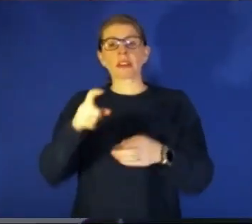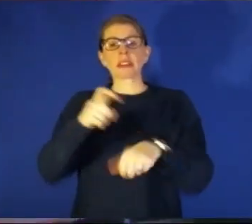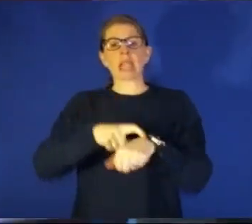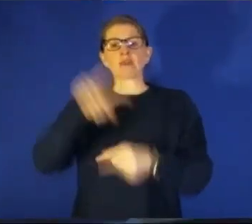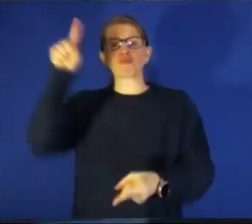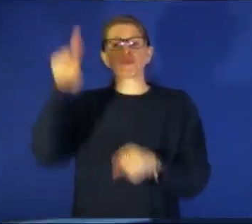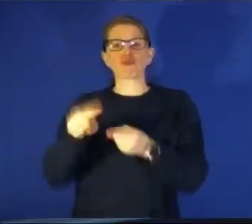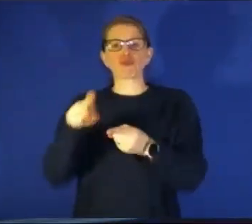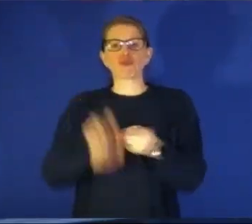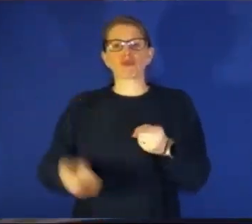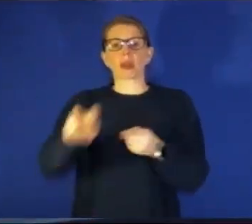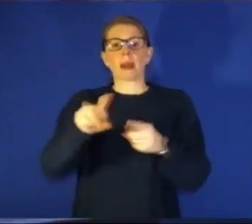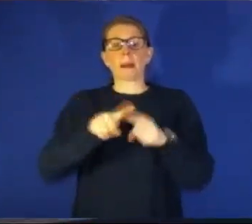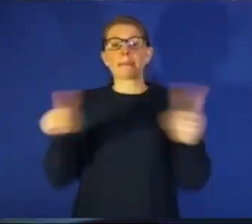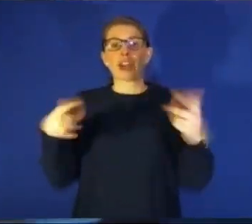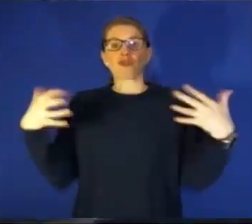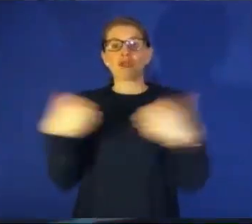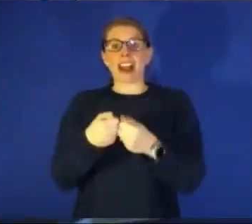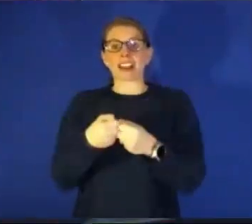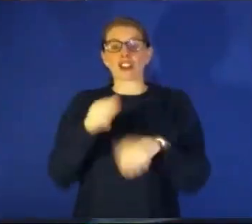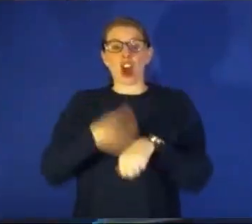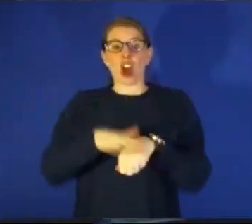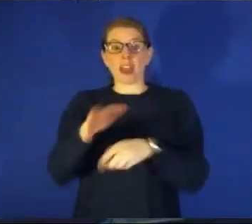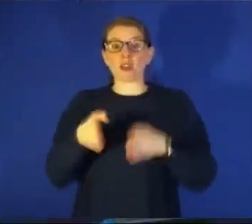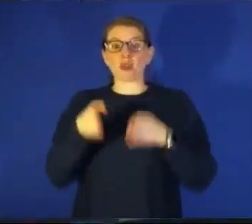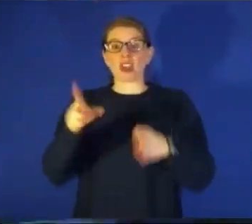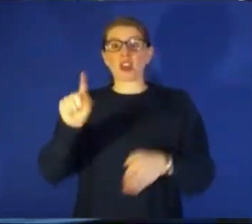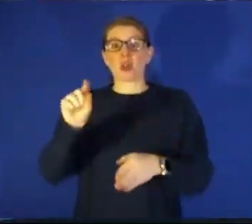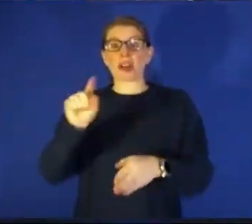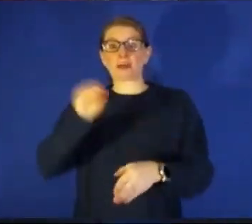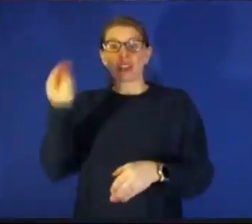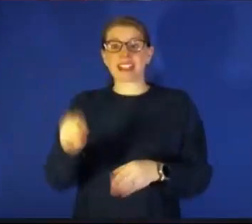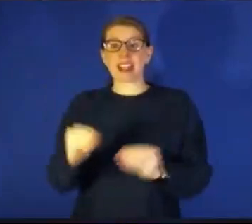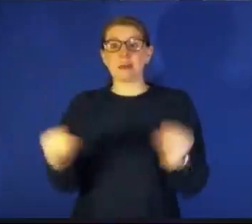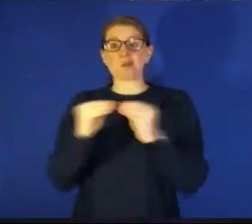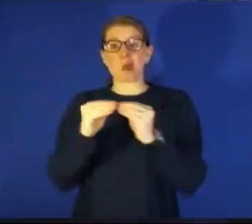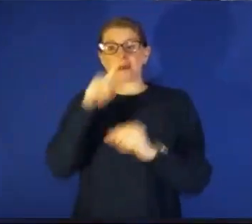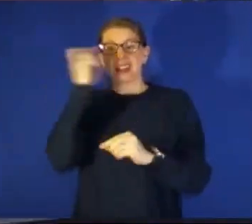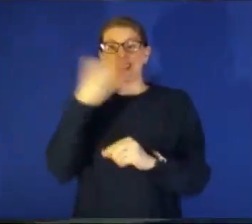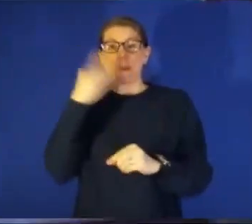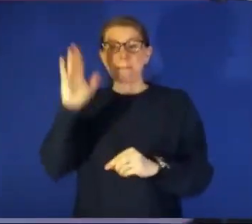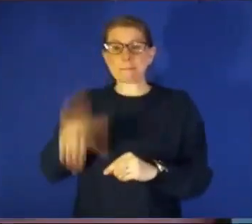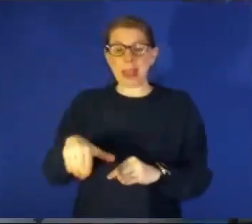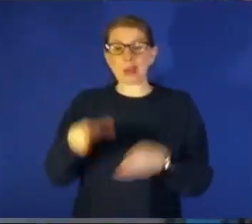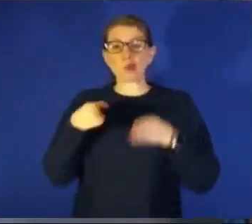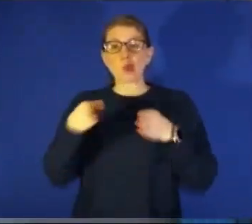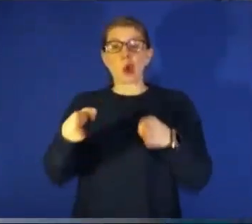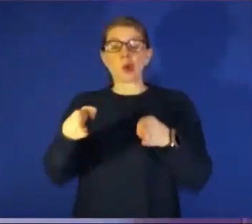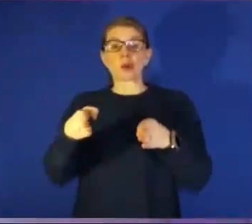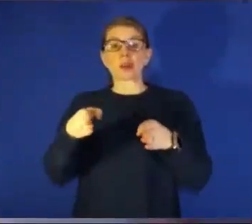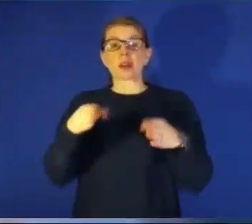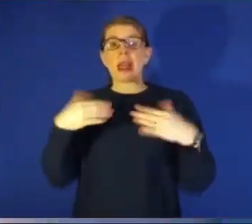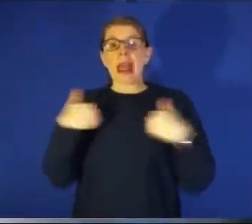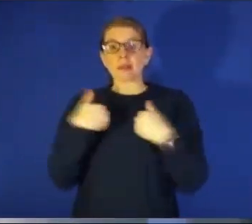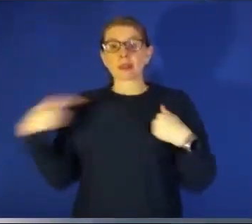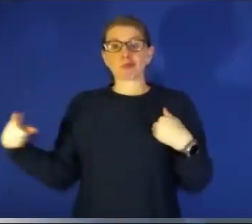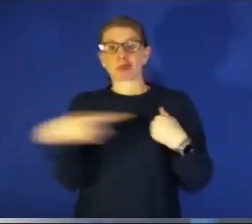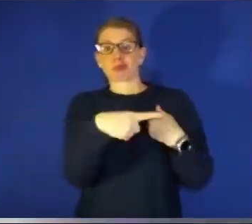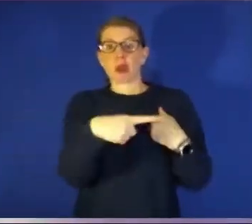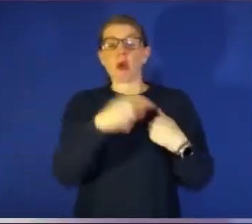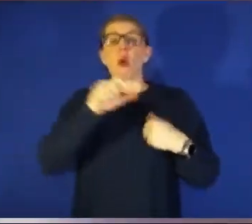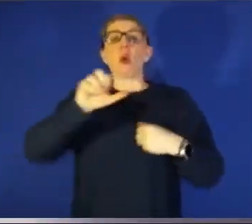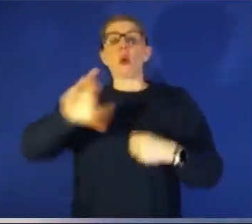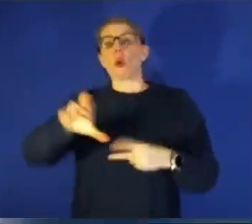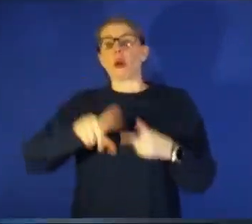getting into a crash on that route was 20% higher because of bad roads, poor lighting, and animals darting out in the road. So if you haven't gotten